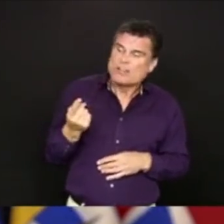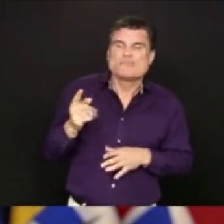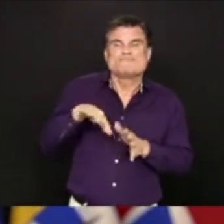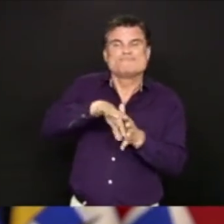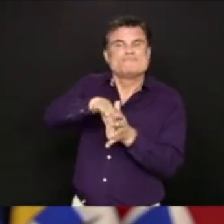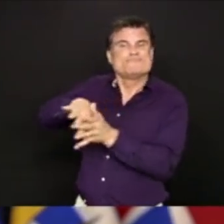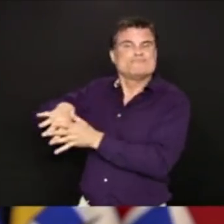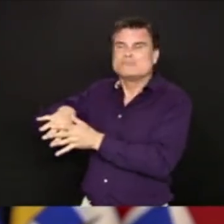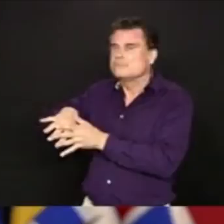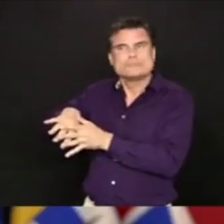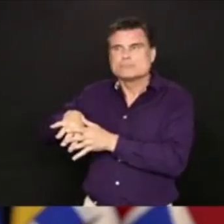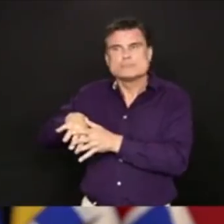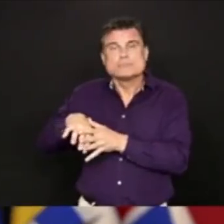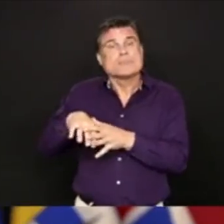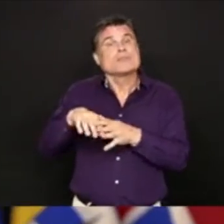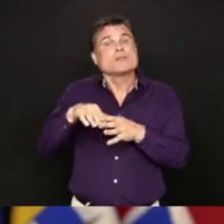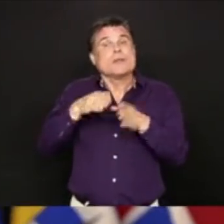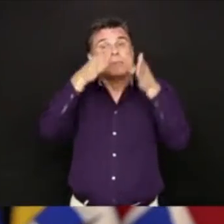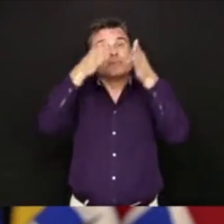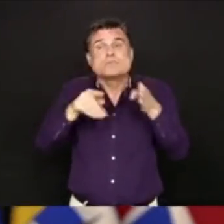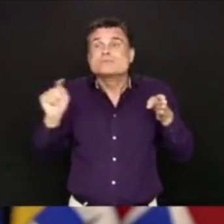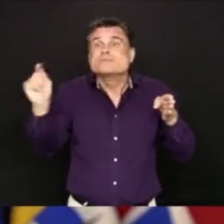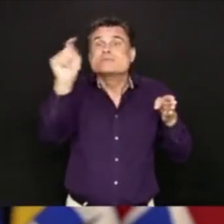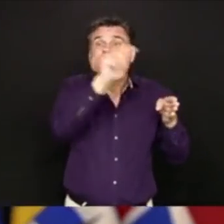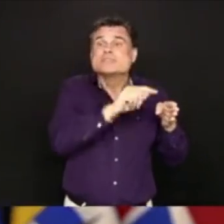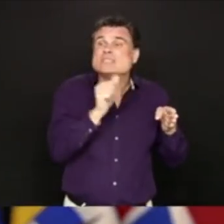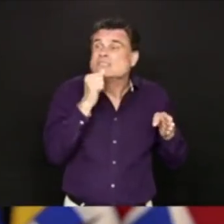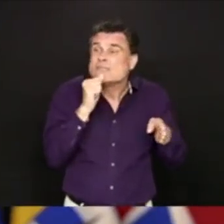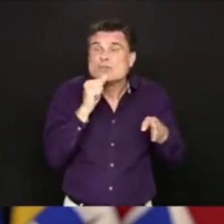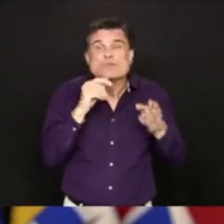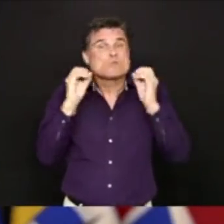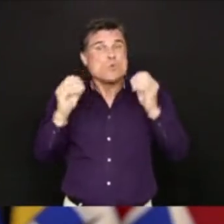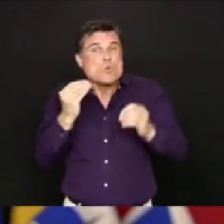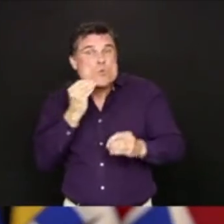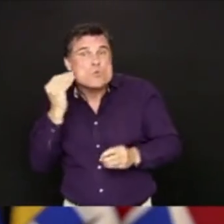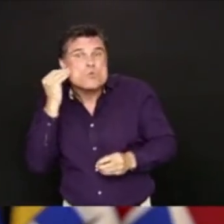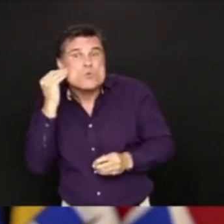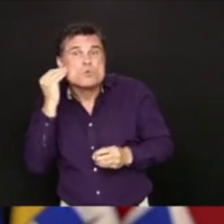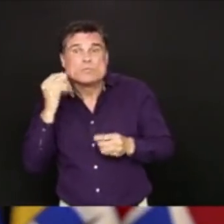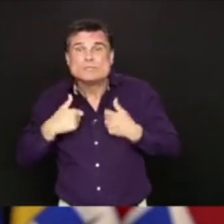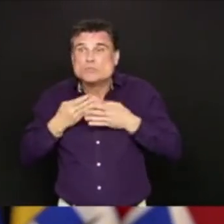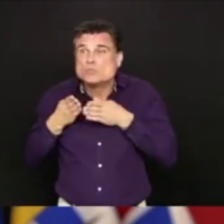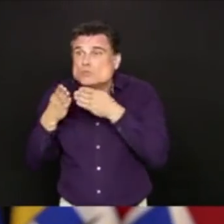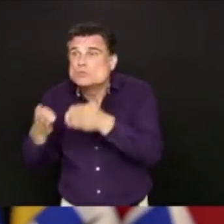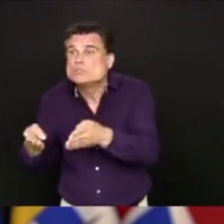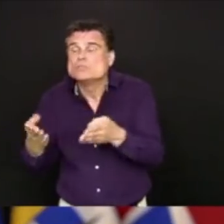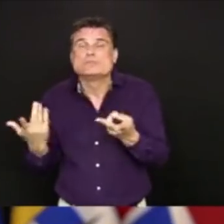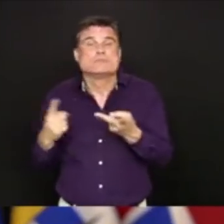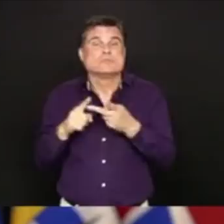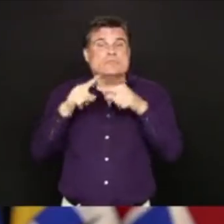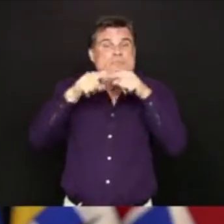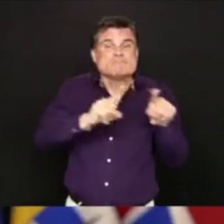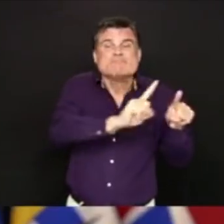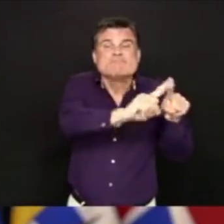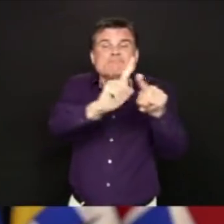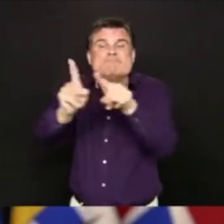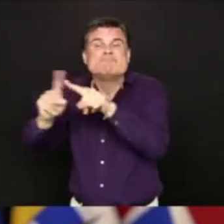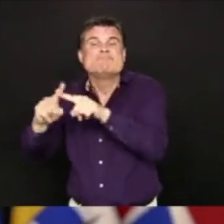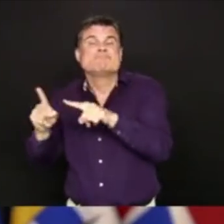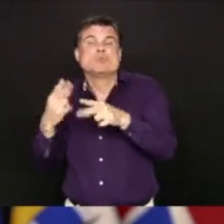and homeless. Everyone in BC deserves to feel safe, protected, and supported through these